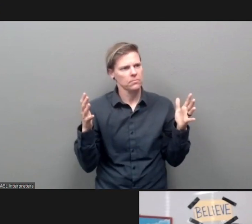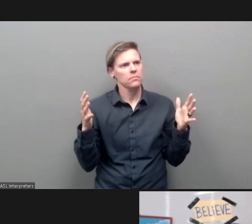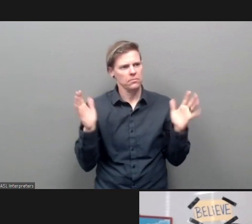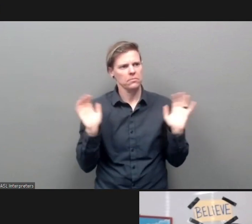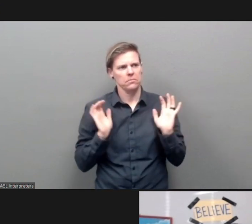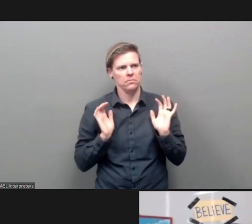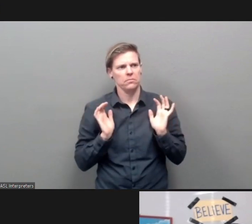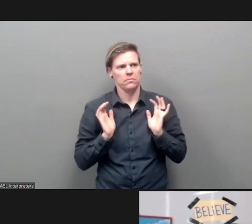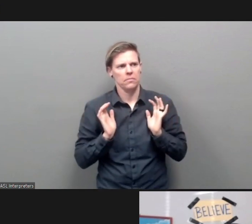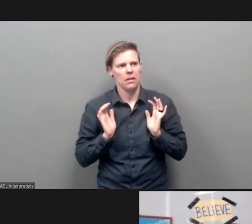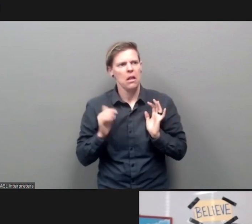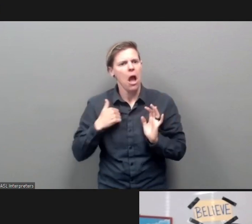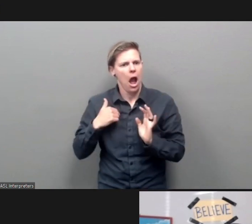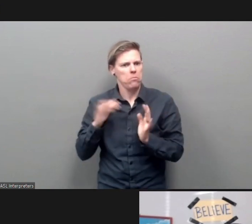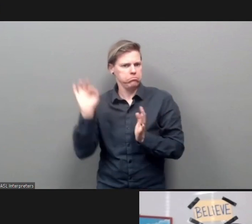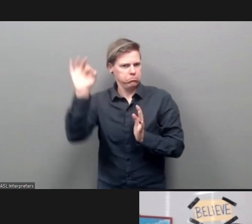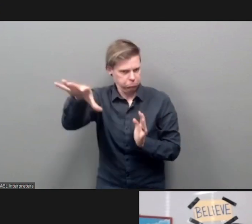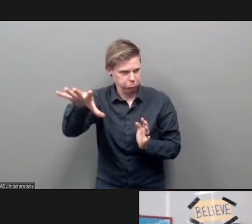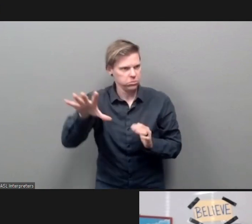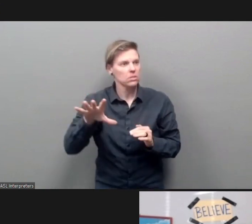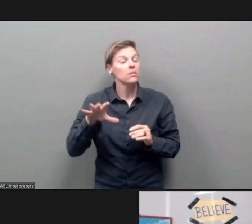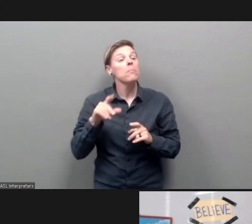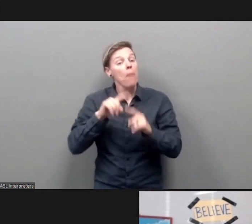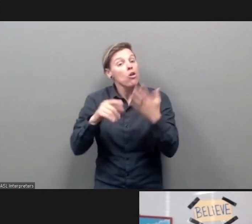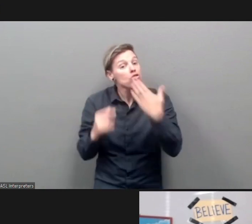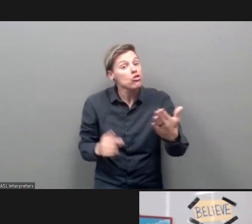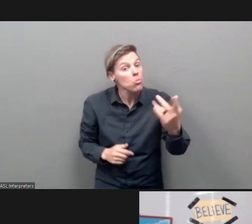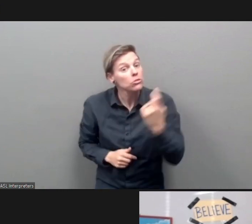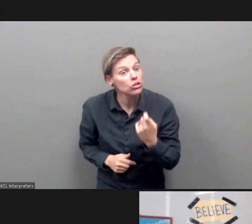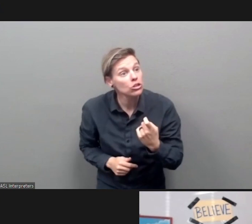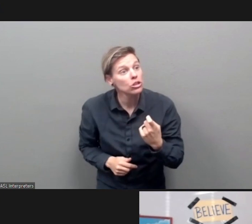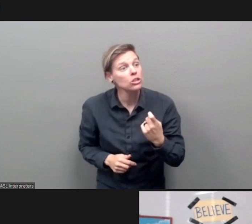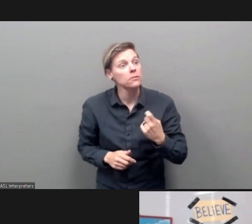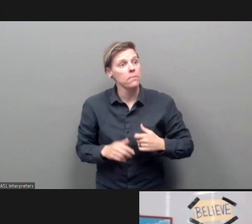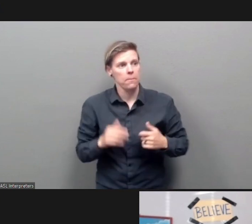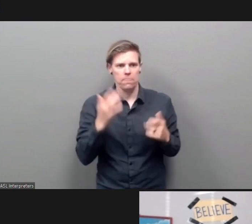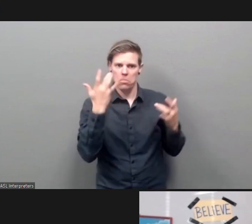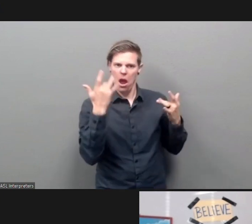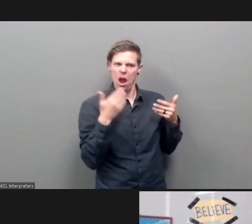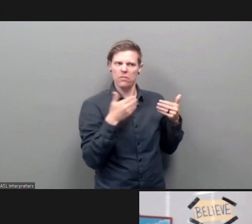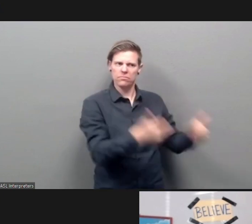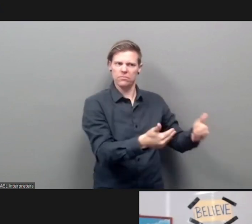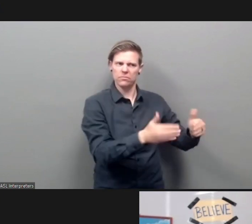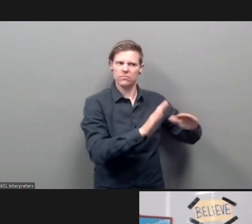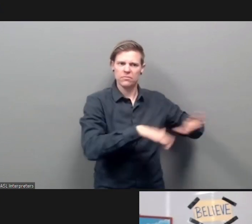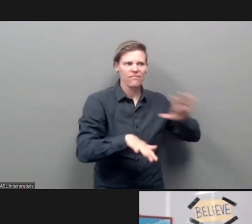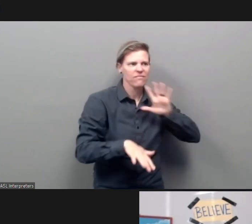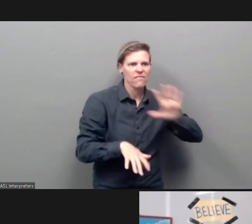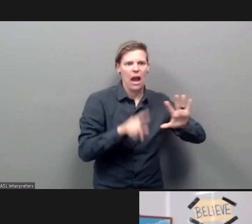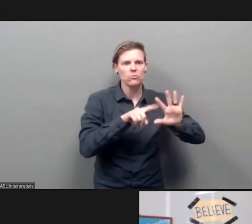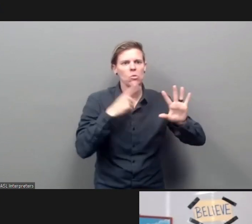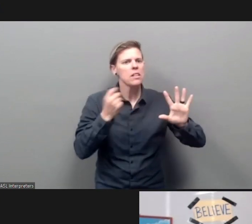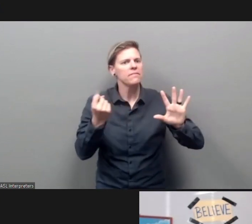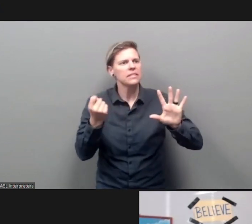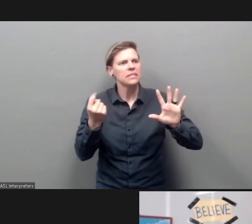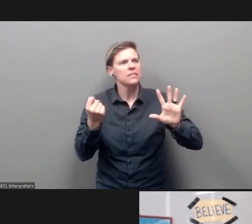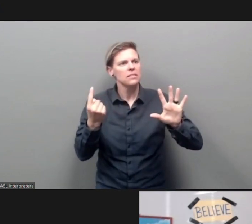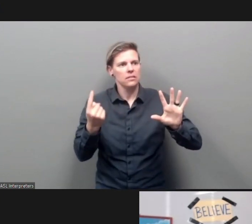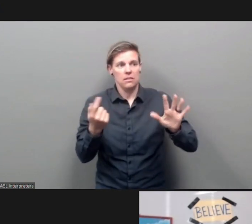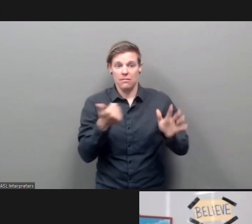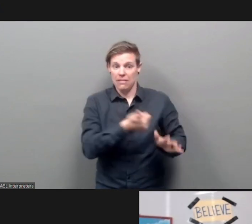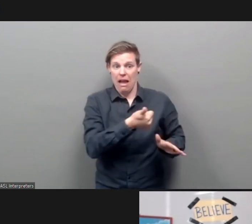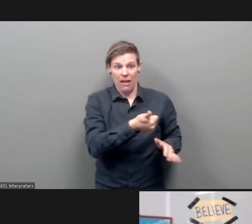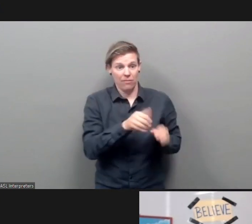great question is, why should you get your 5 to 11-year-old vaccinated? Well, they spread COVID to other